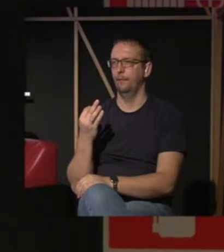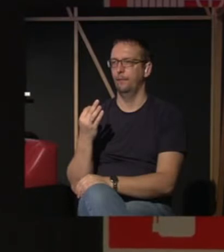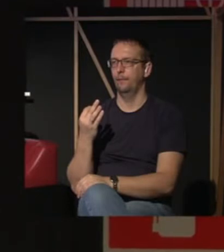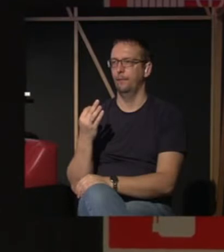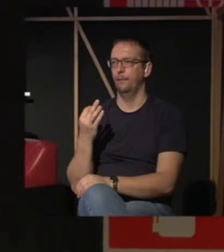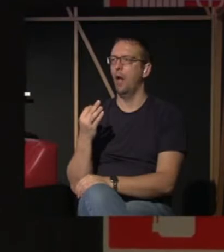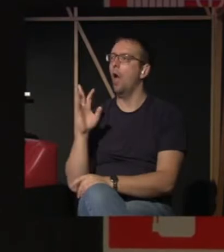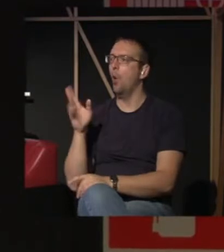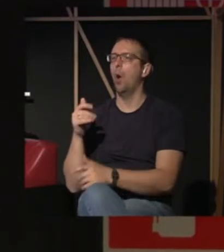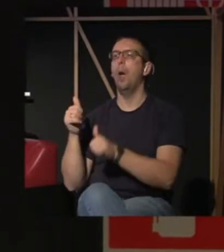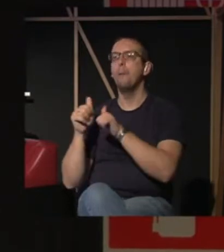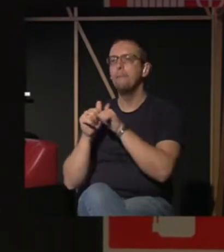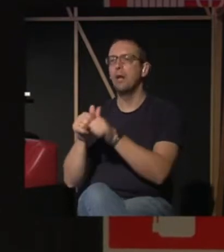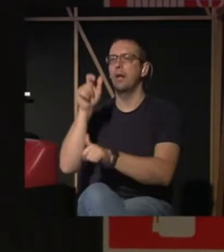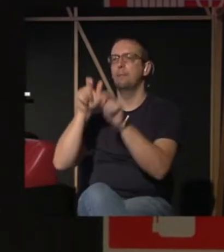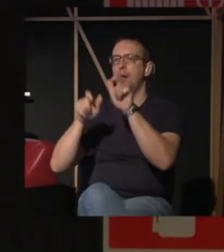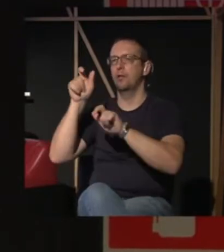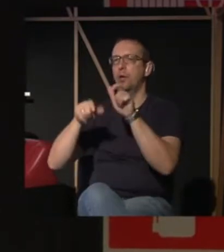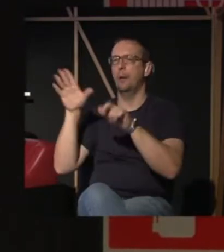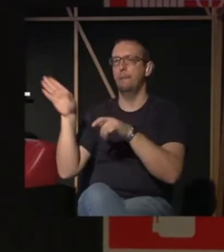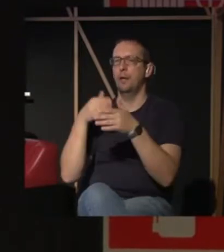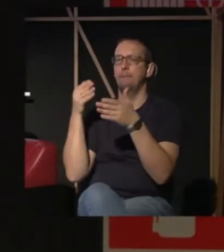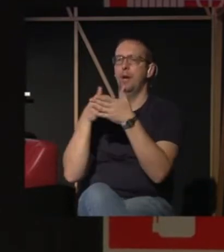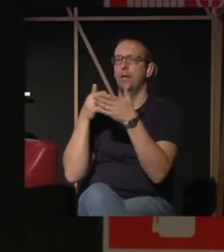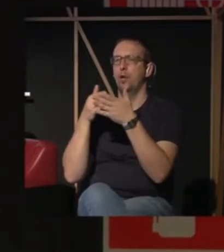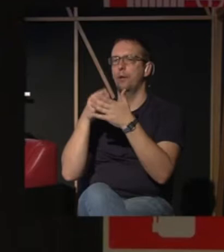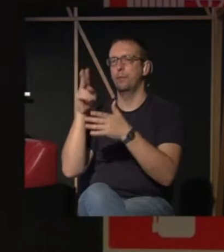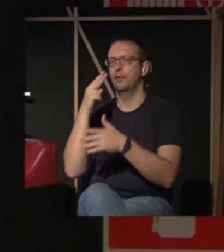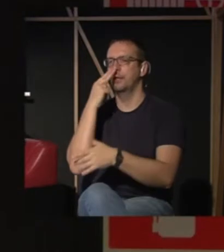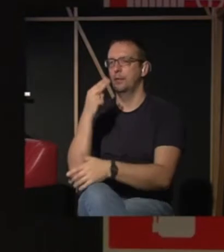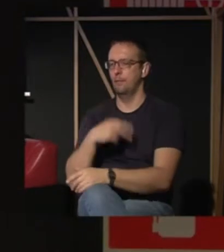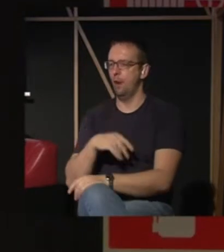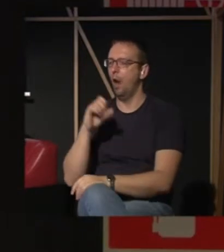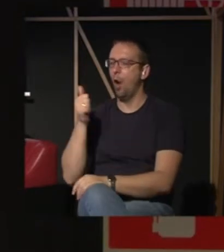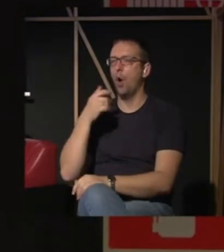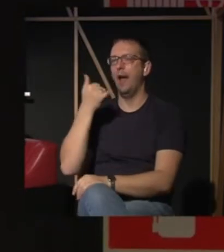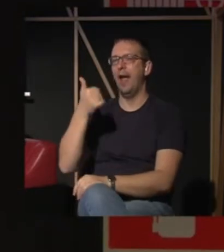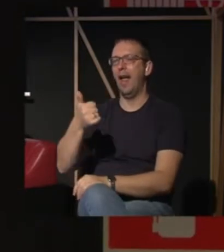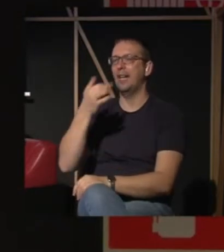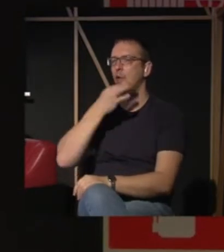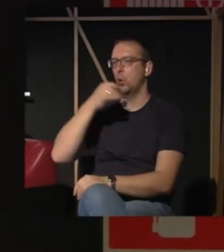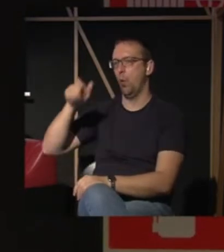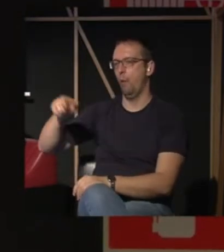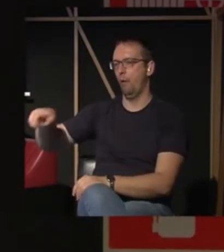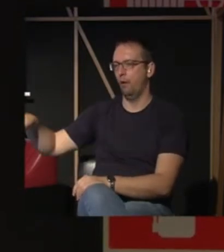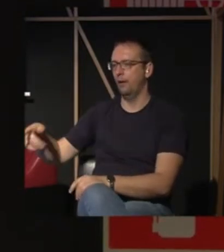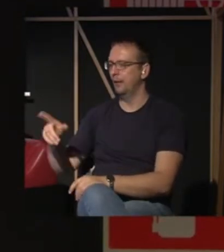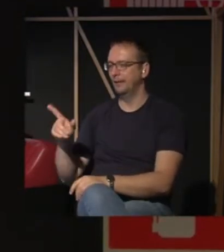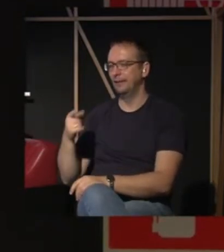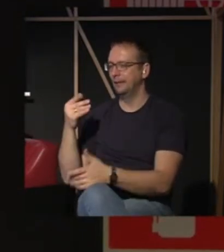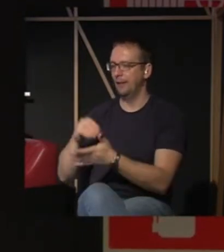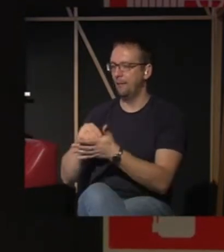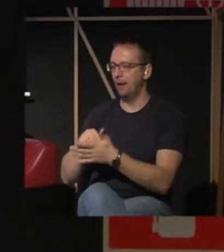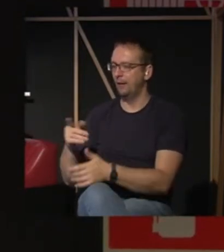also a part of the escort program. So I believe that it was at least 1 match or 1 or 2 matches in each one of the stadiums that